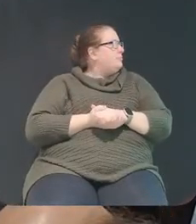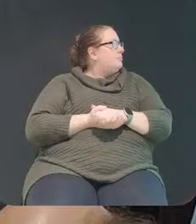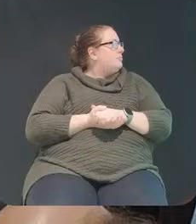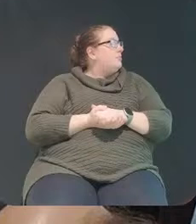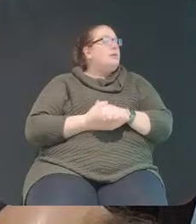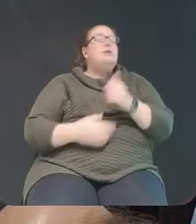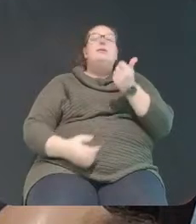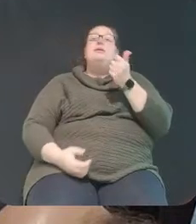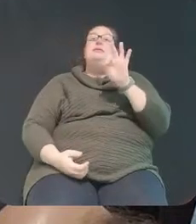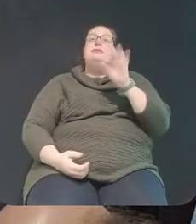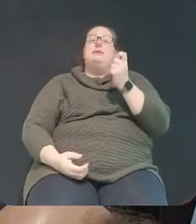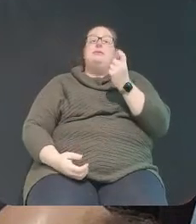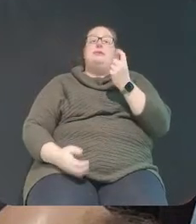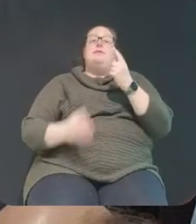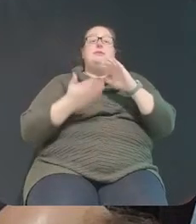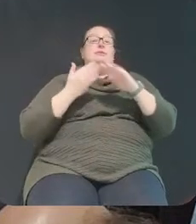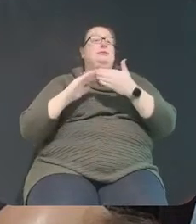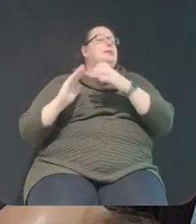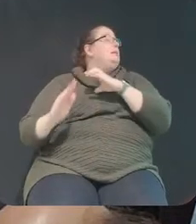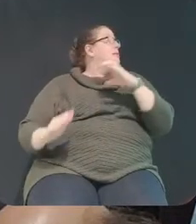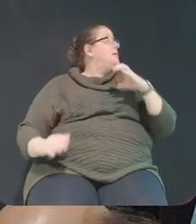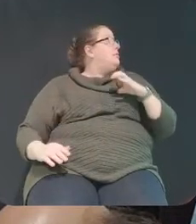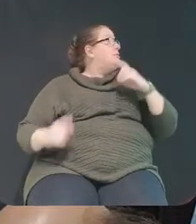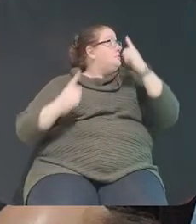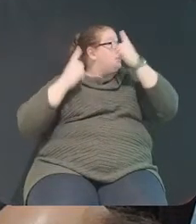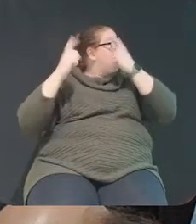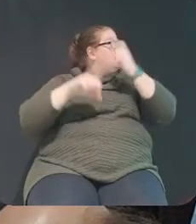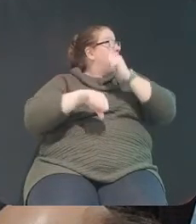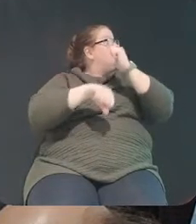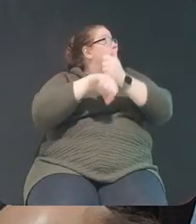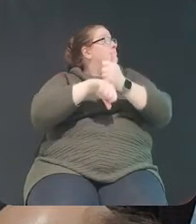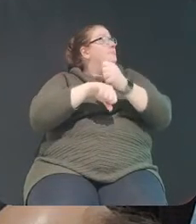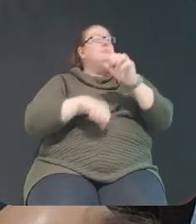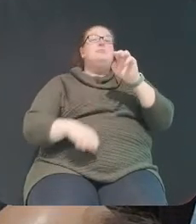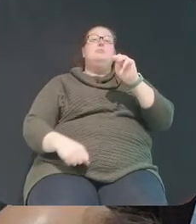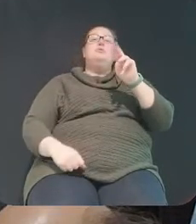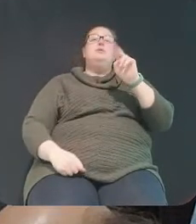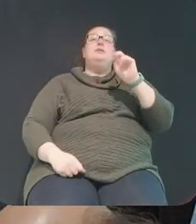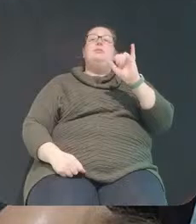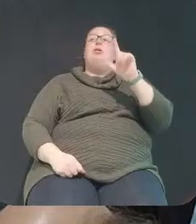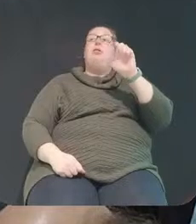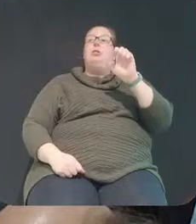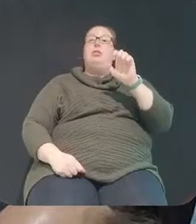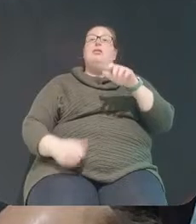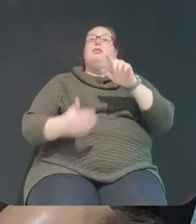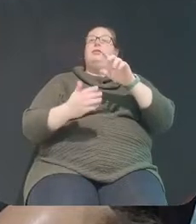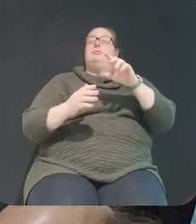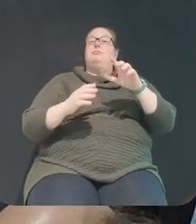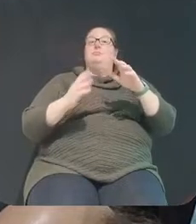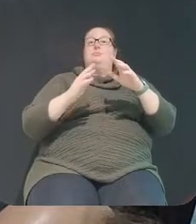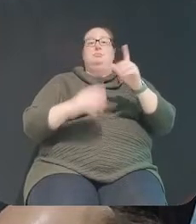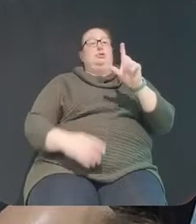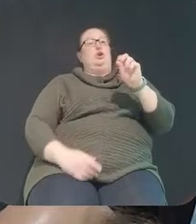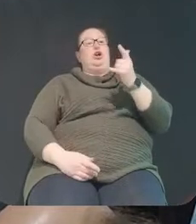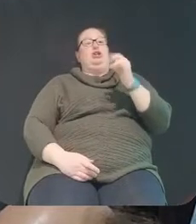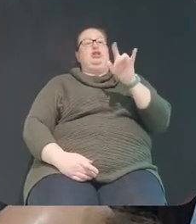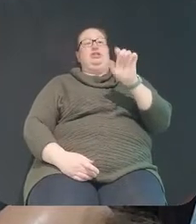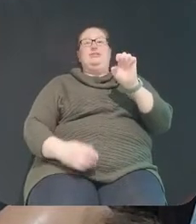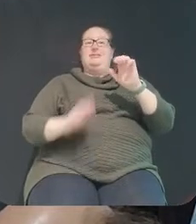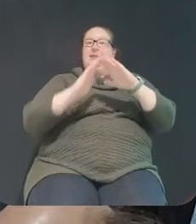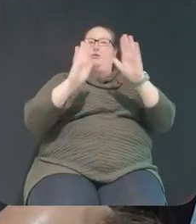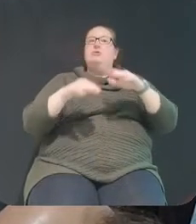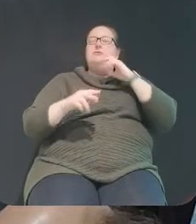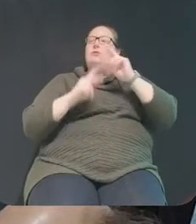In 1911, City Council considered establishing a municipal lodging house to provide temporary housing for men without